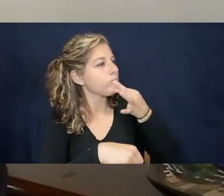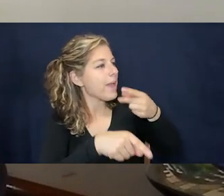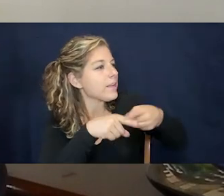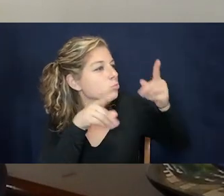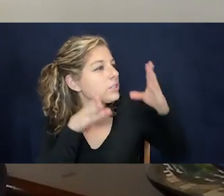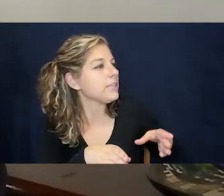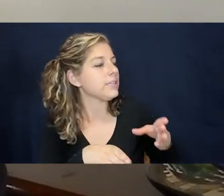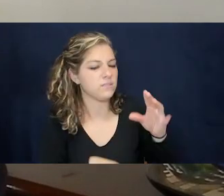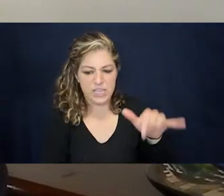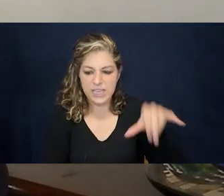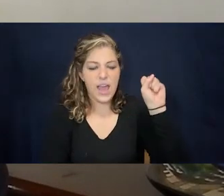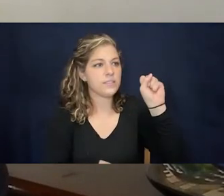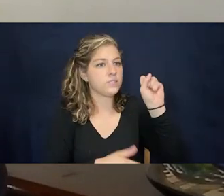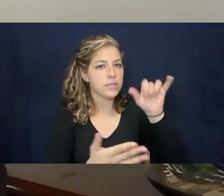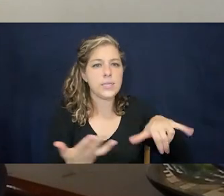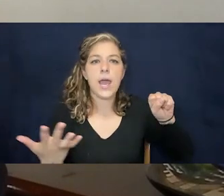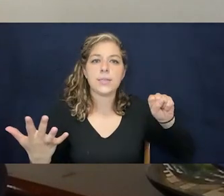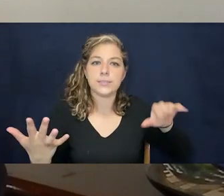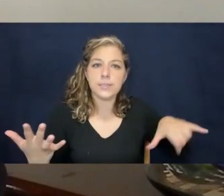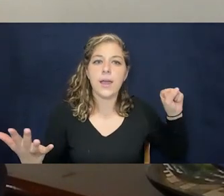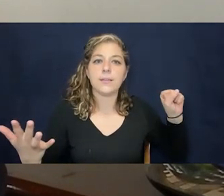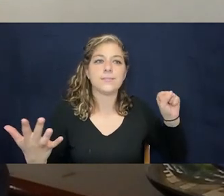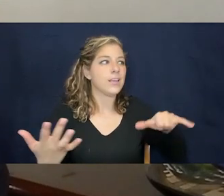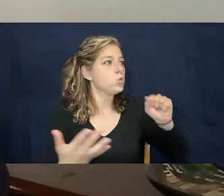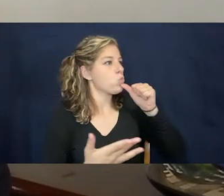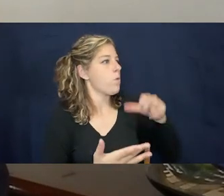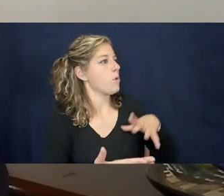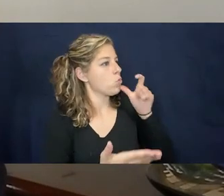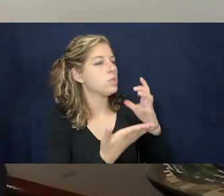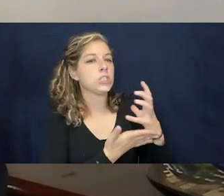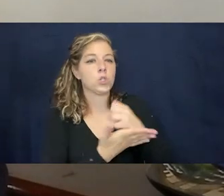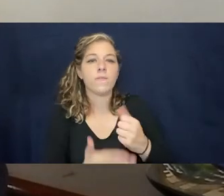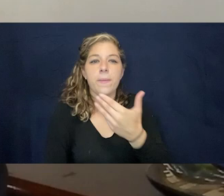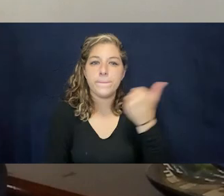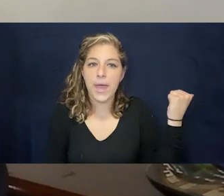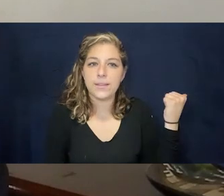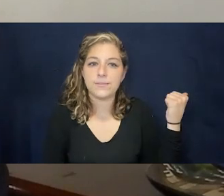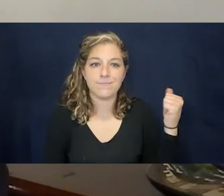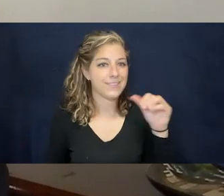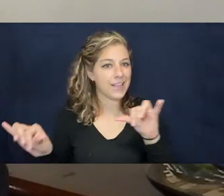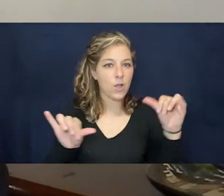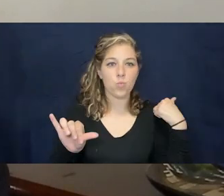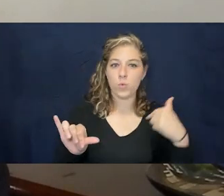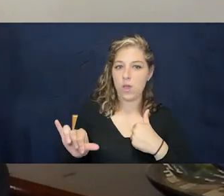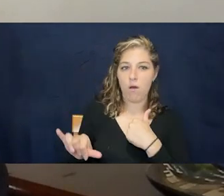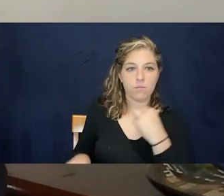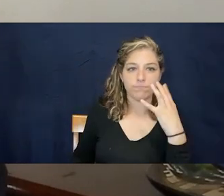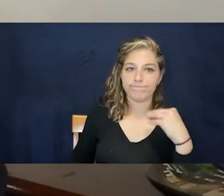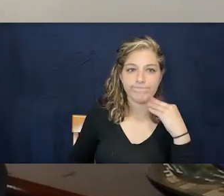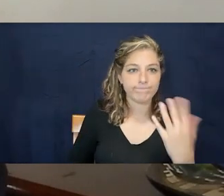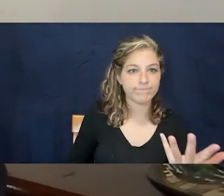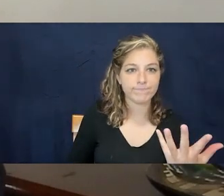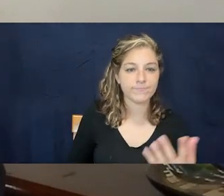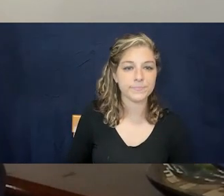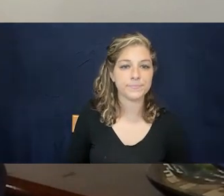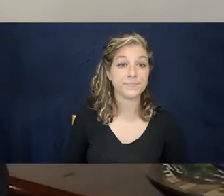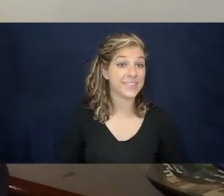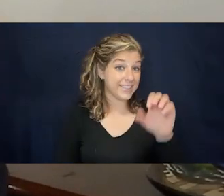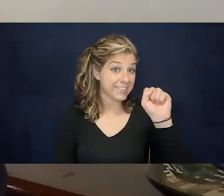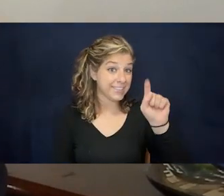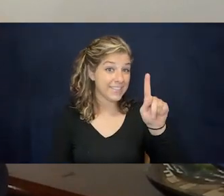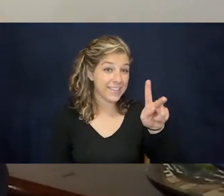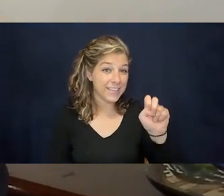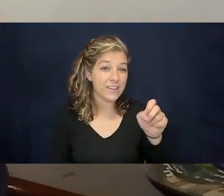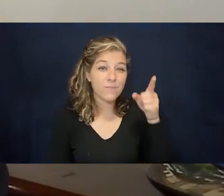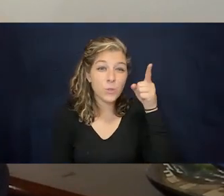yes to compassion, yes to expertise, yes to a woman who deserved the best, just like we all